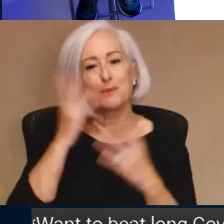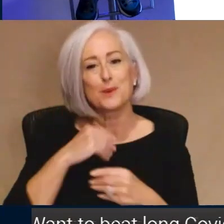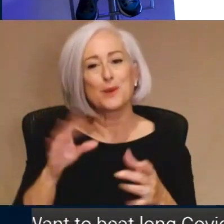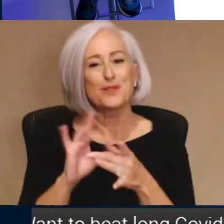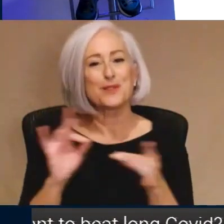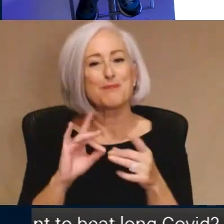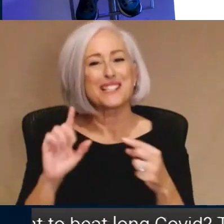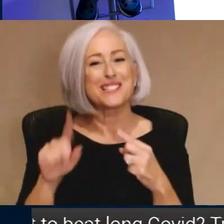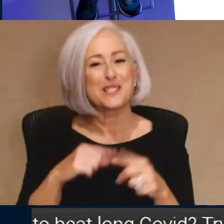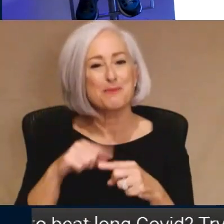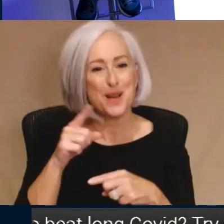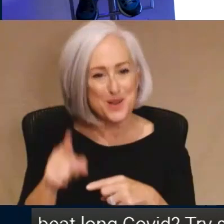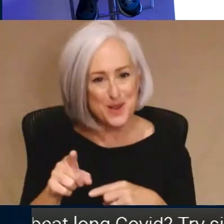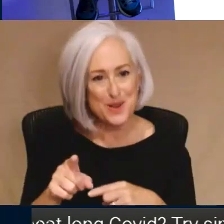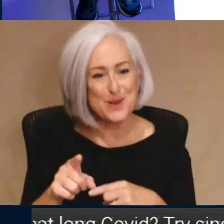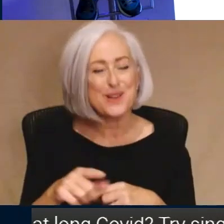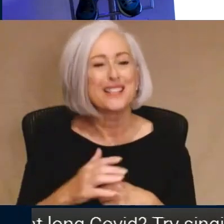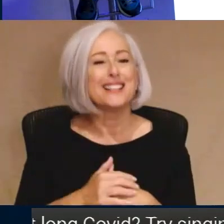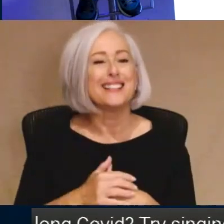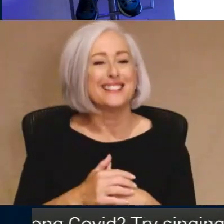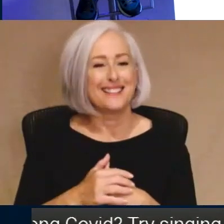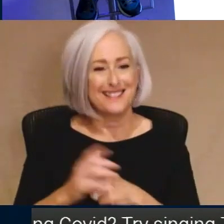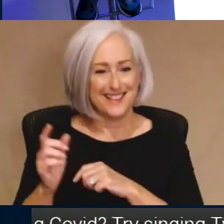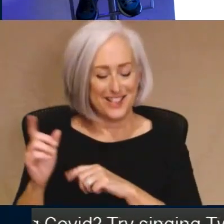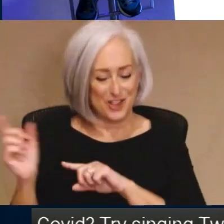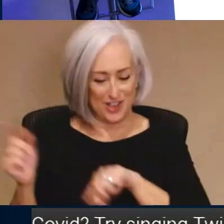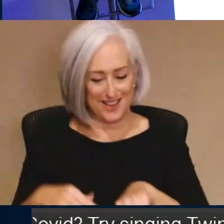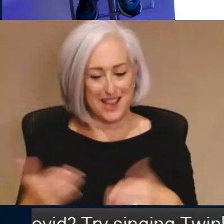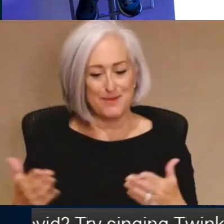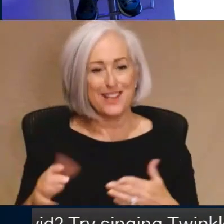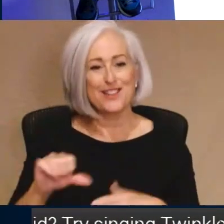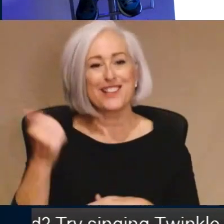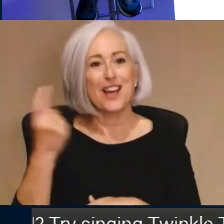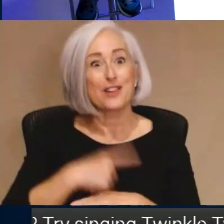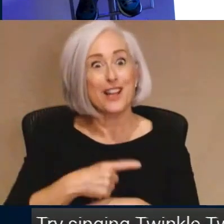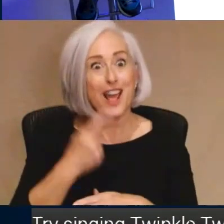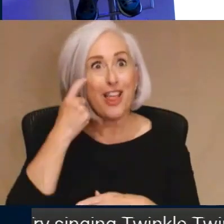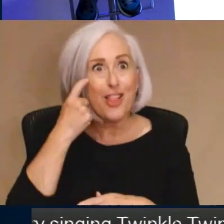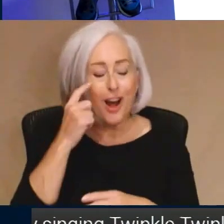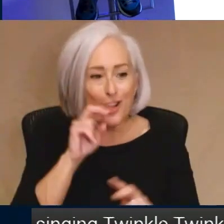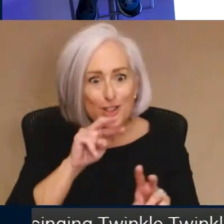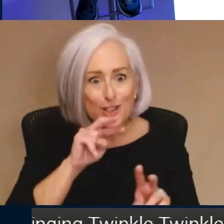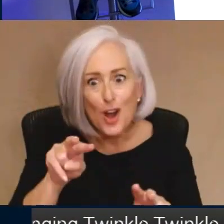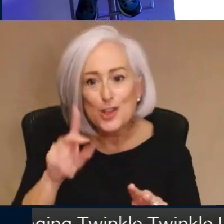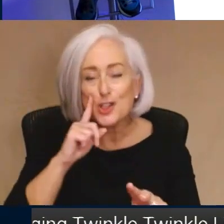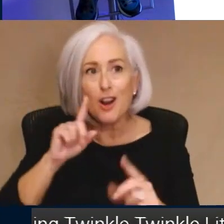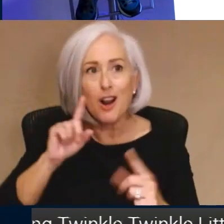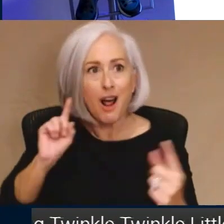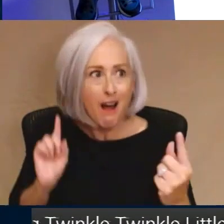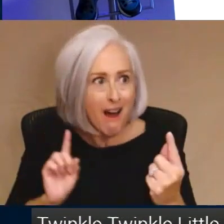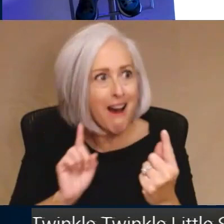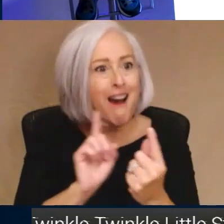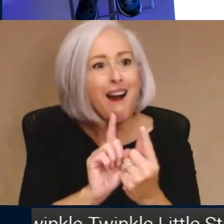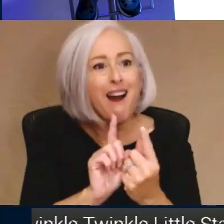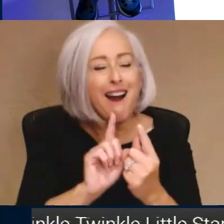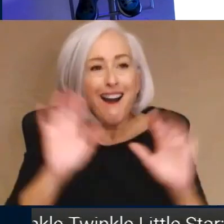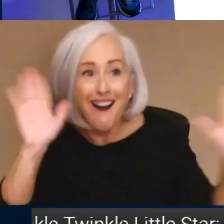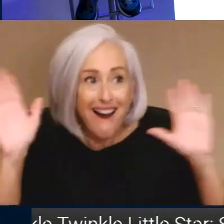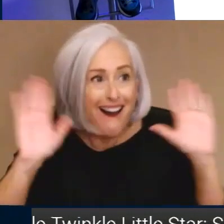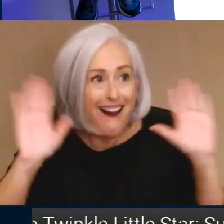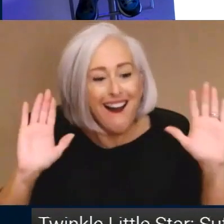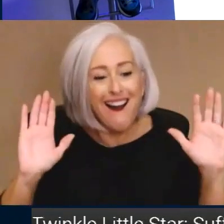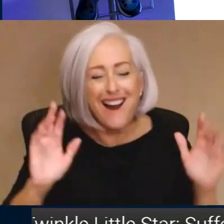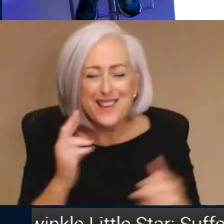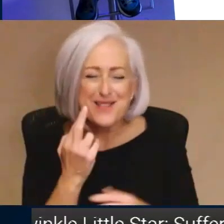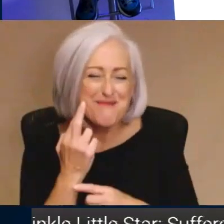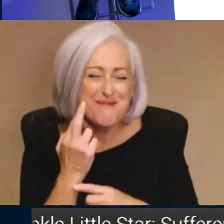was actually up here as a visitor the other day, and she thought she saw you. Oh, and she didn't know if she should just run up to you and, greet you as her new best friend. But